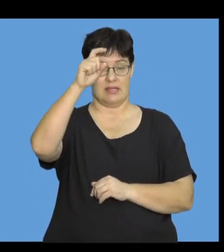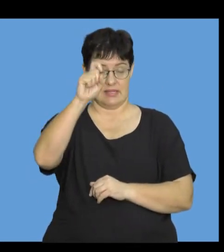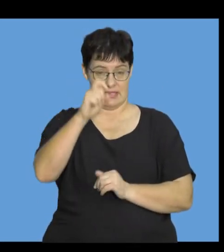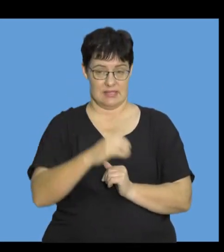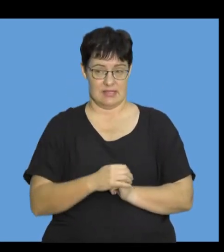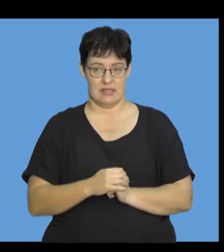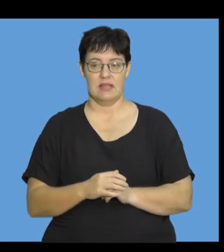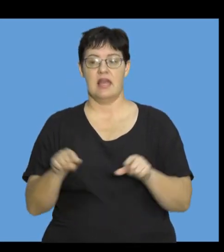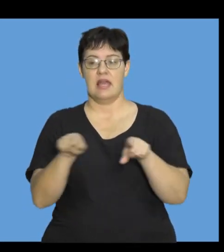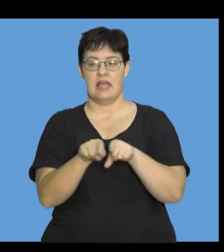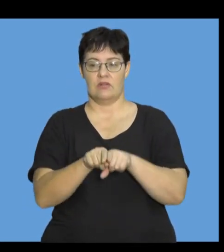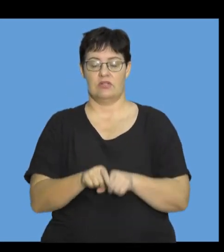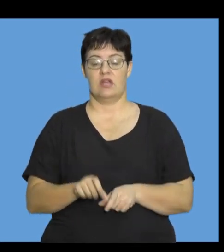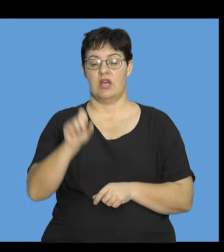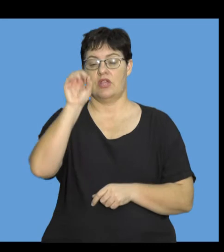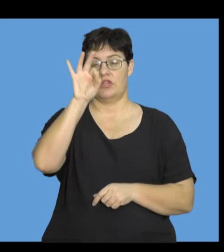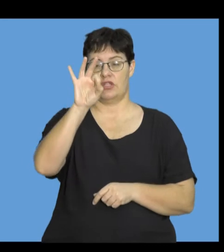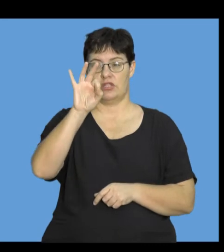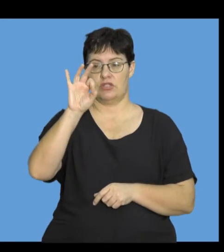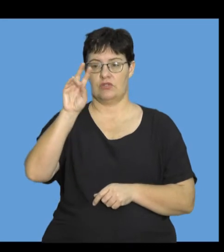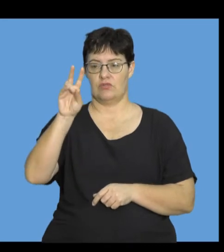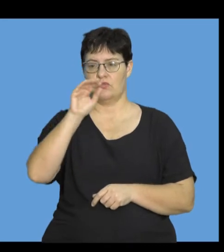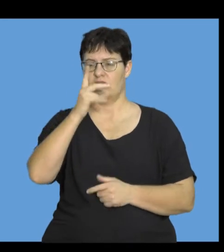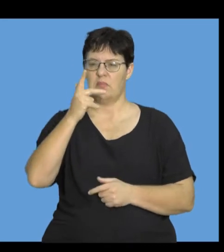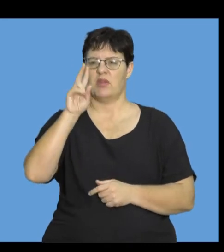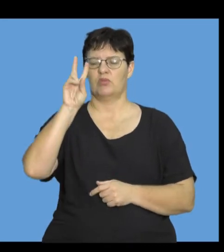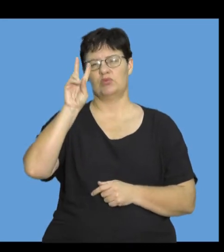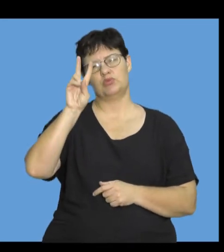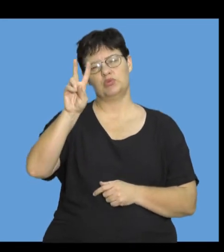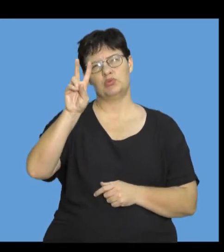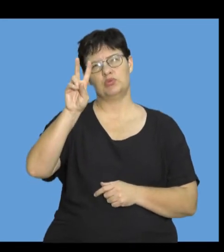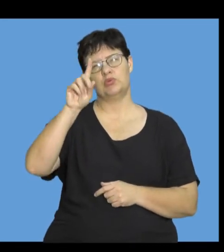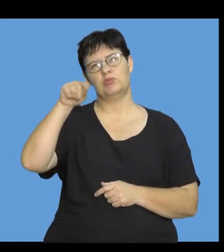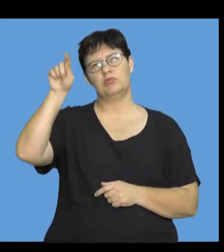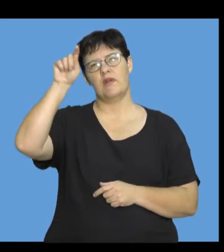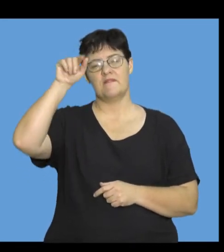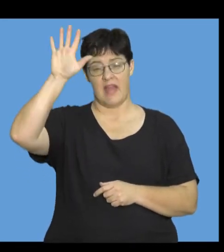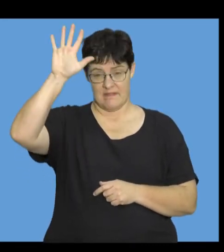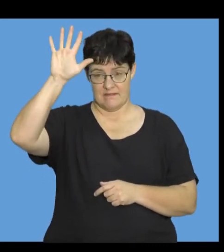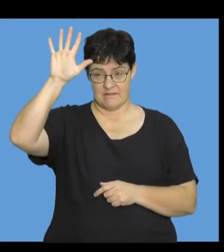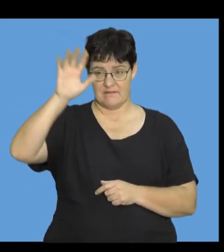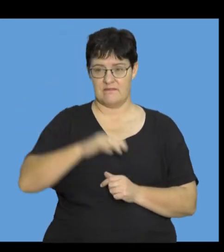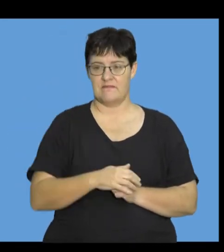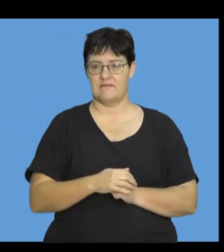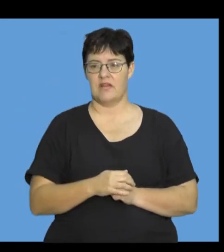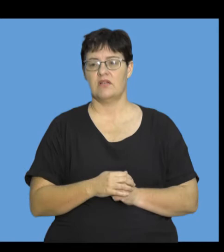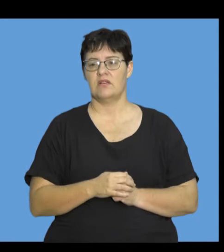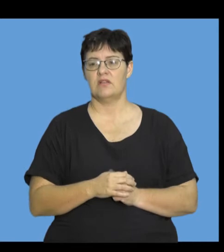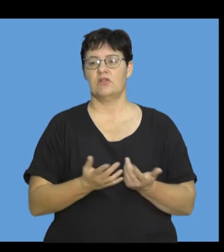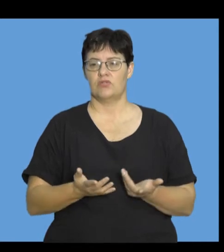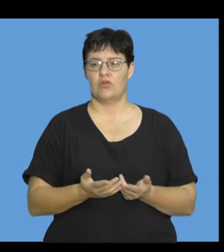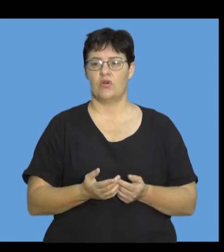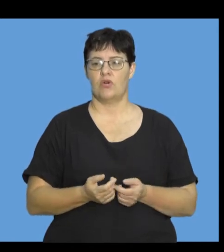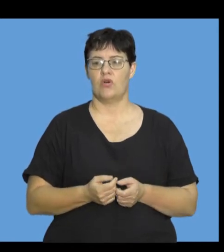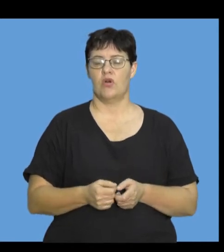of 2 minus x equal to, this is 2 to the exponent of 5